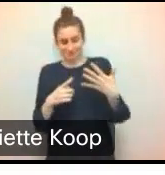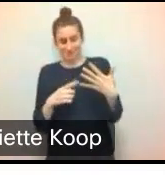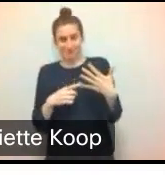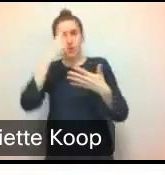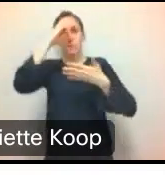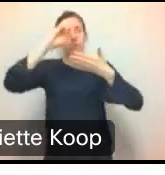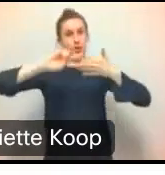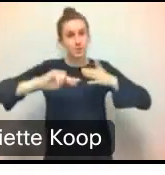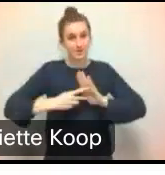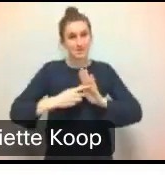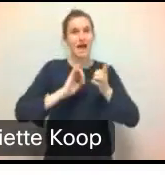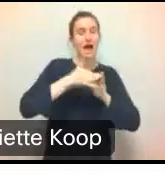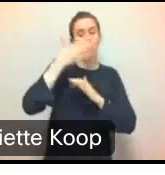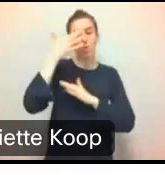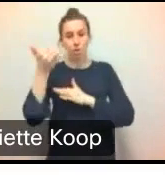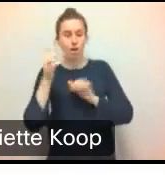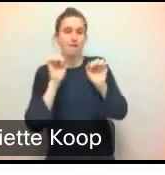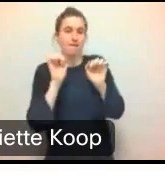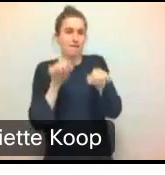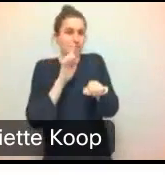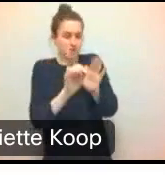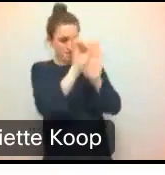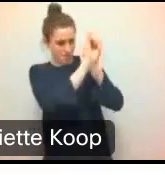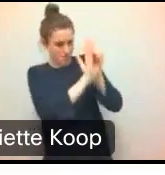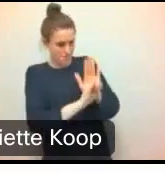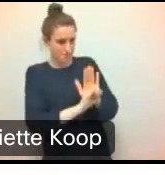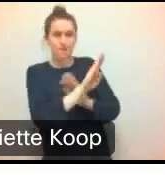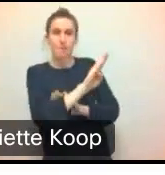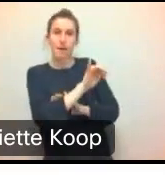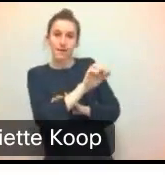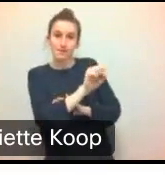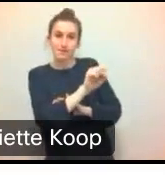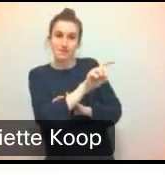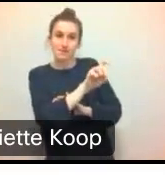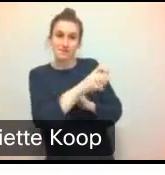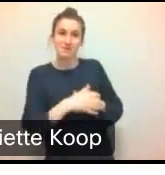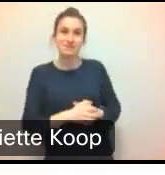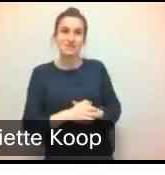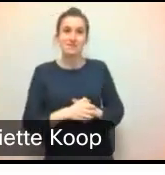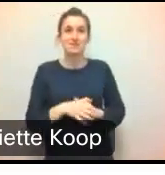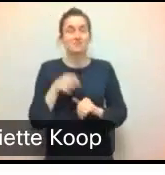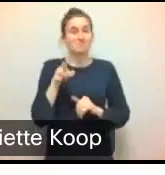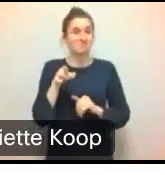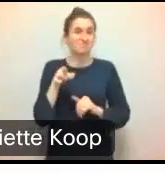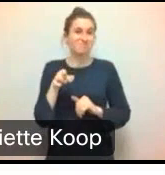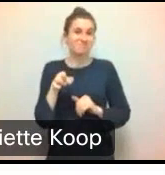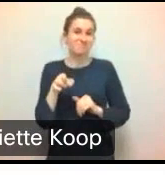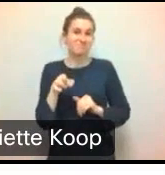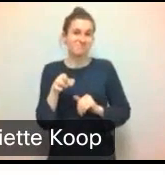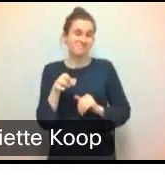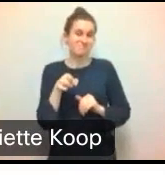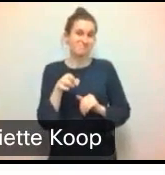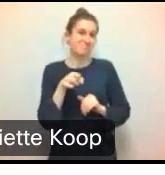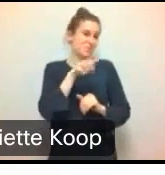of a source, and can you spot the biases? So you're expected to stay here, take a look at it, and you don't get off